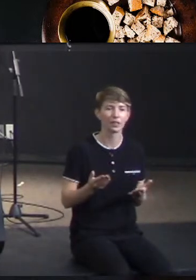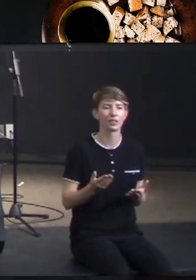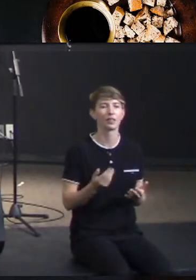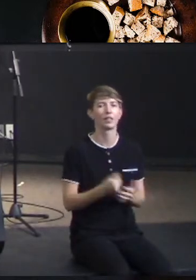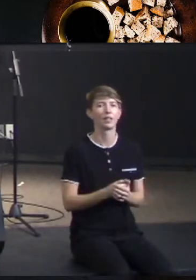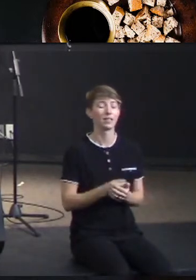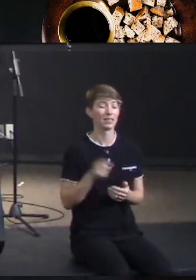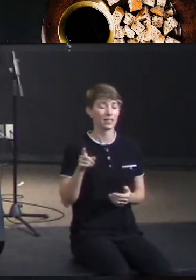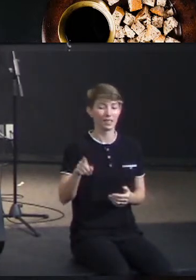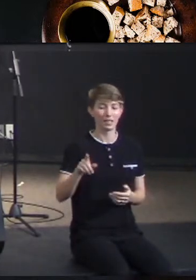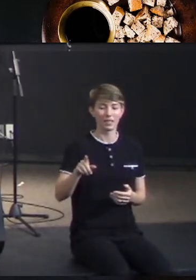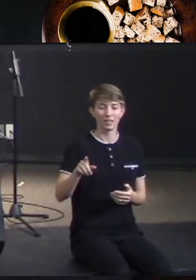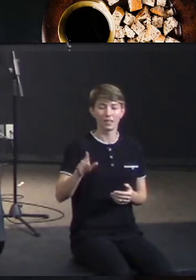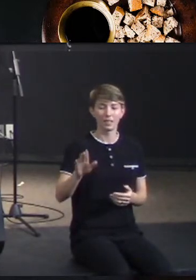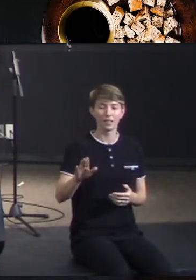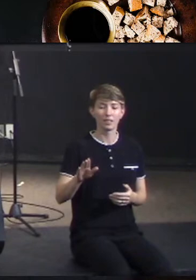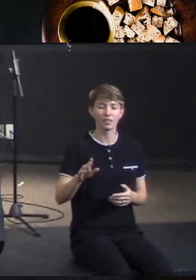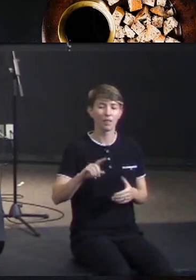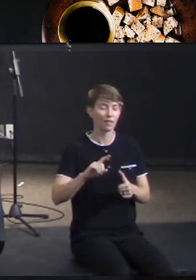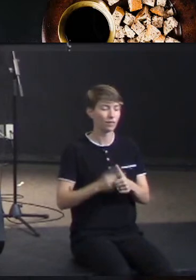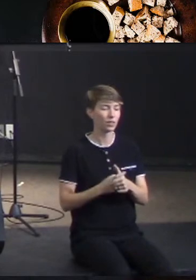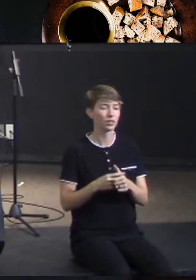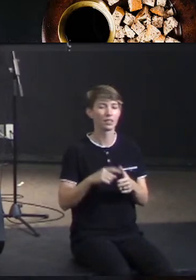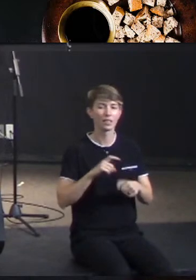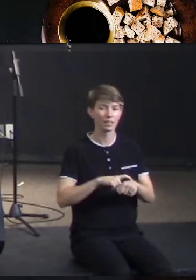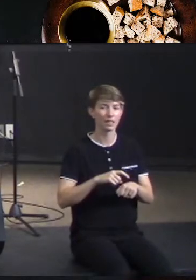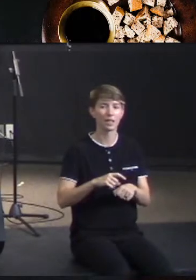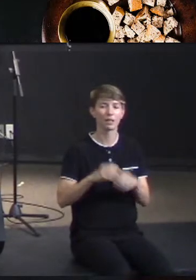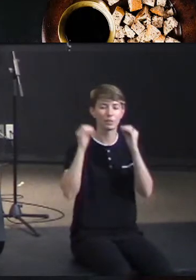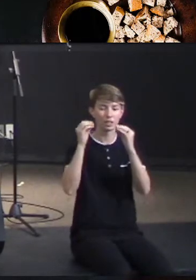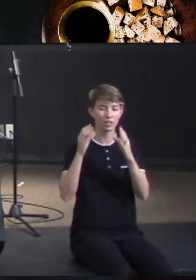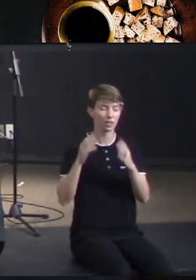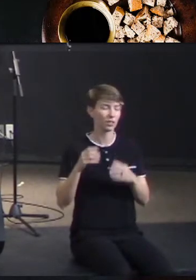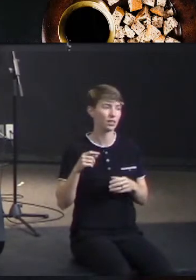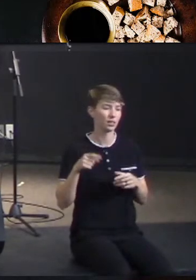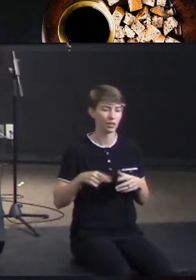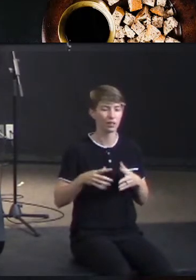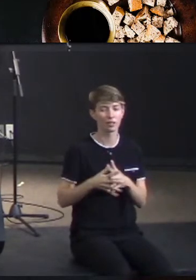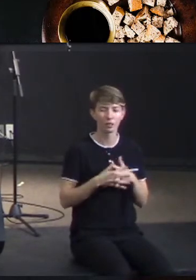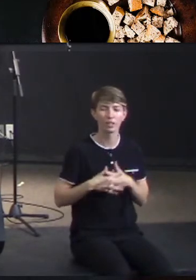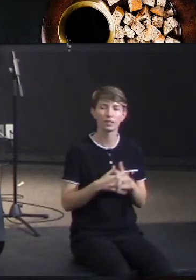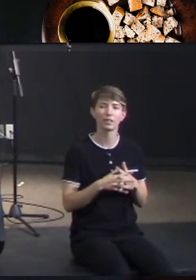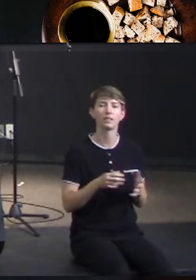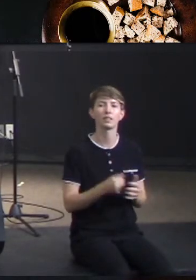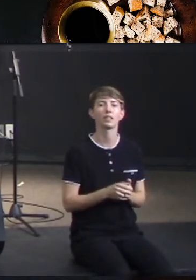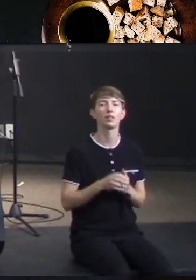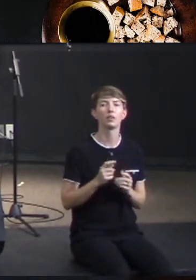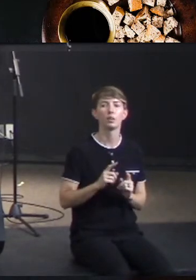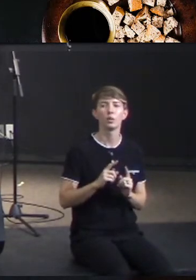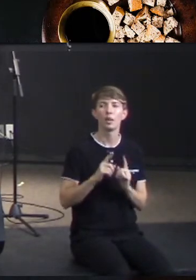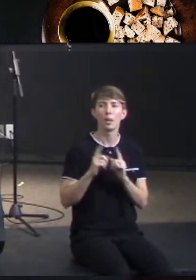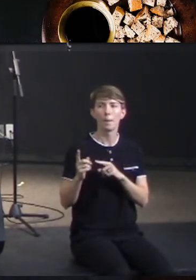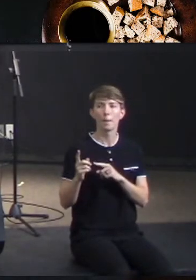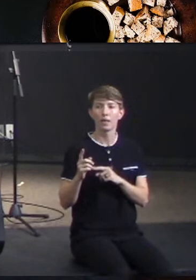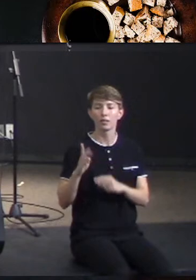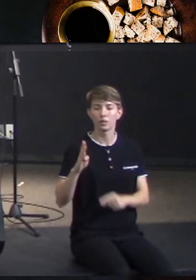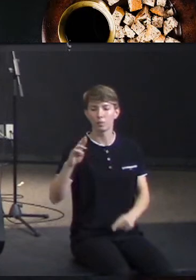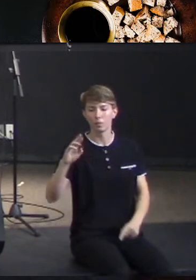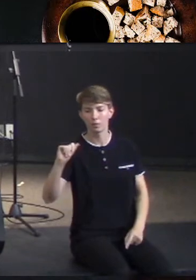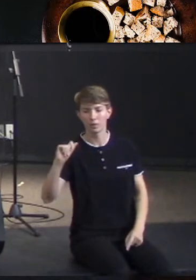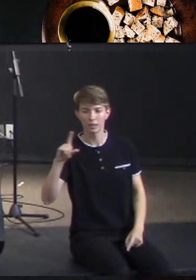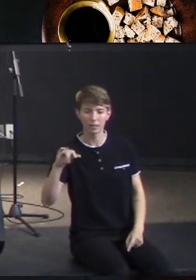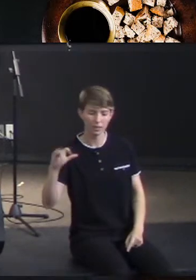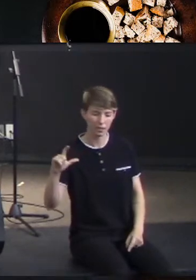States. He came from Brazil. He's taught in Europe, moved back to Brazil, and now he's here. And I was just like,